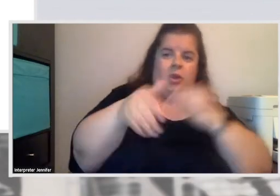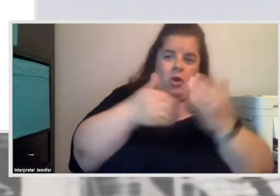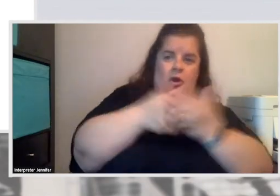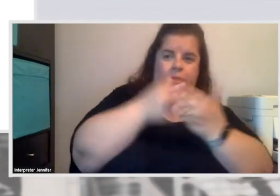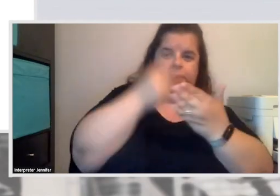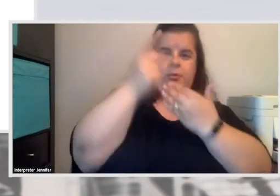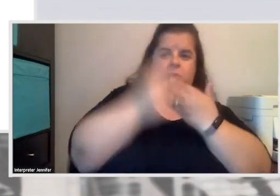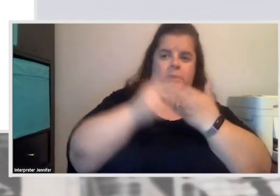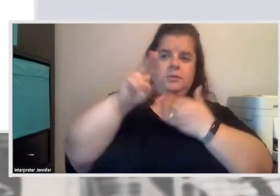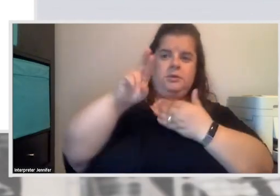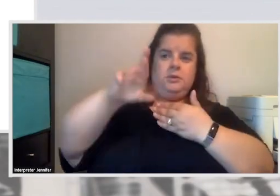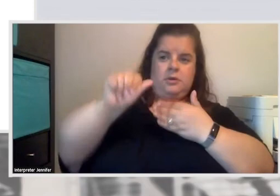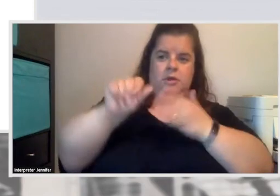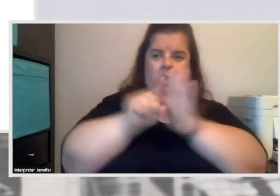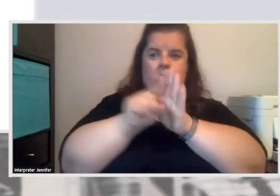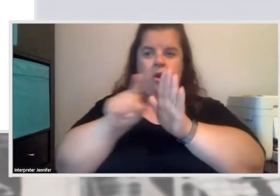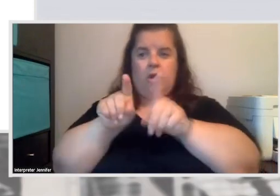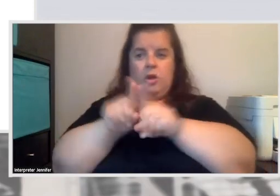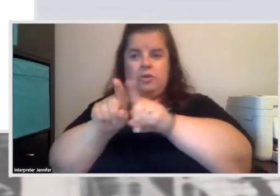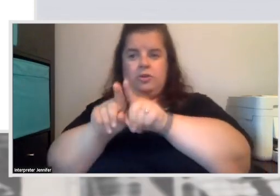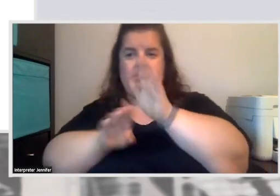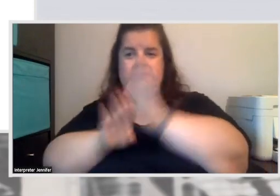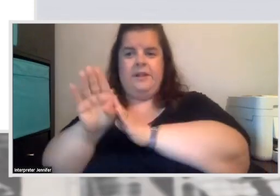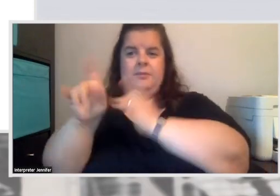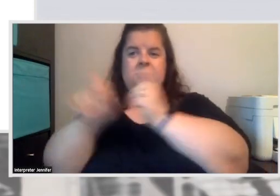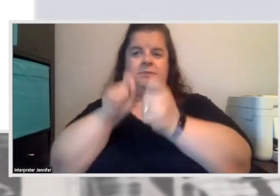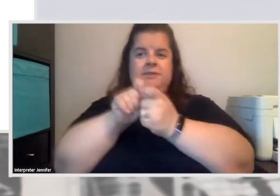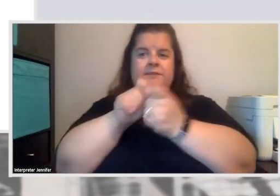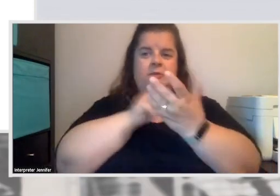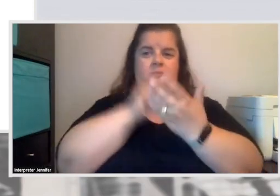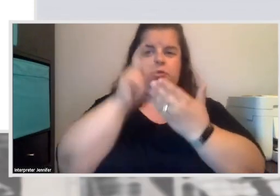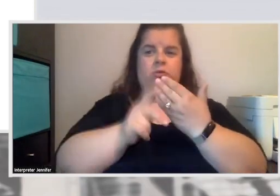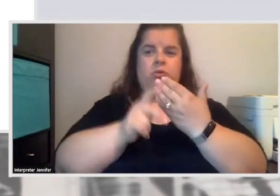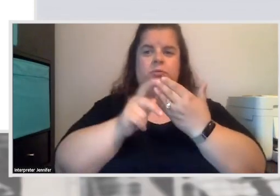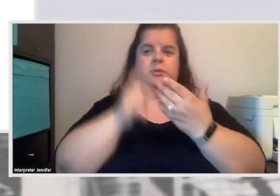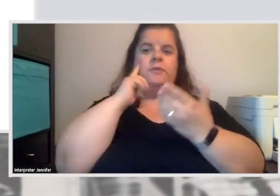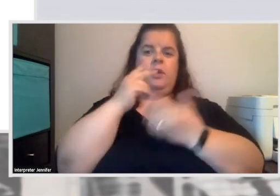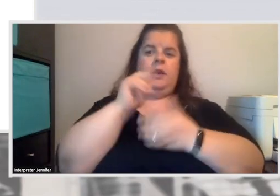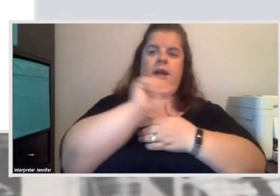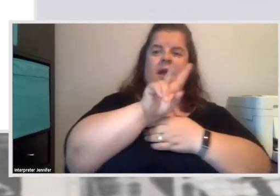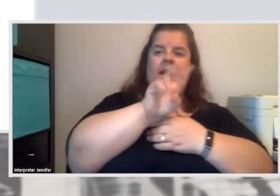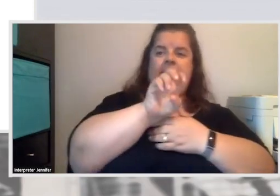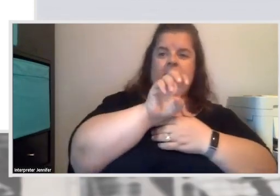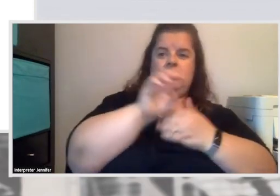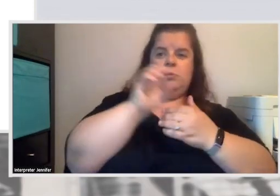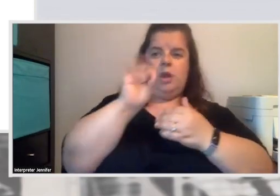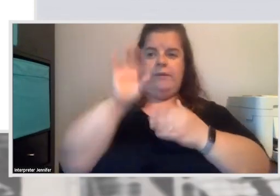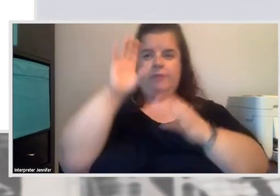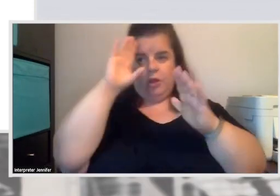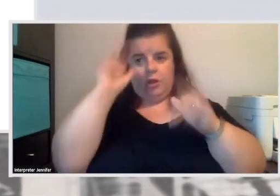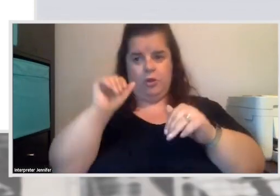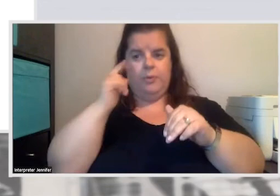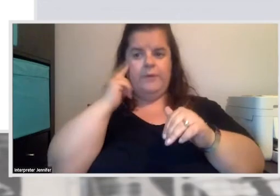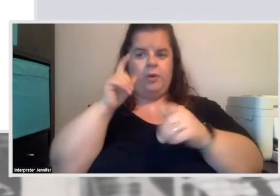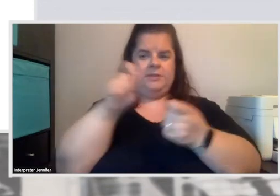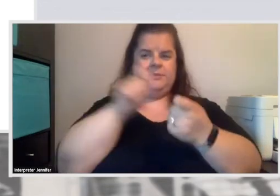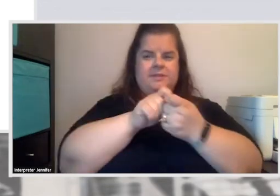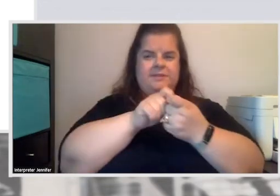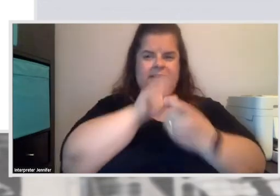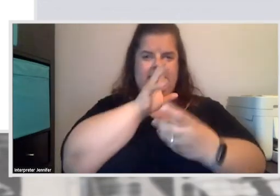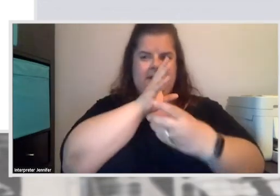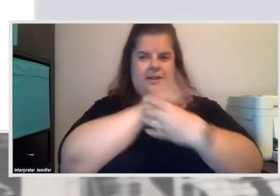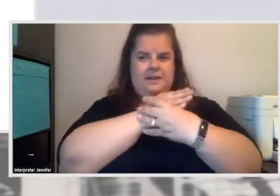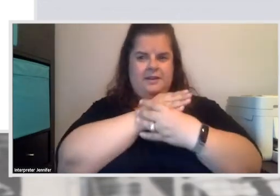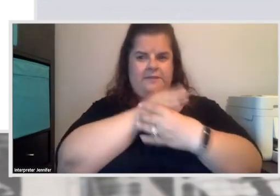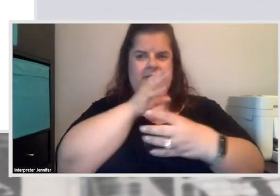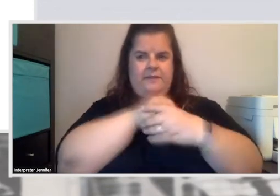also develop specific programs that are just for Avenue of Hope programs so that we can do strategic interventions. We